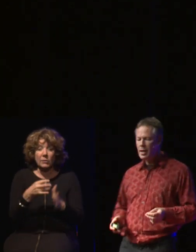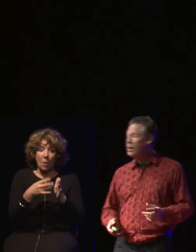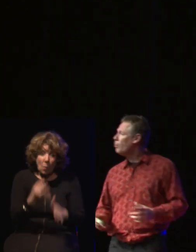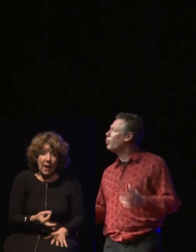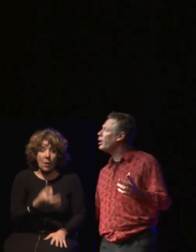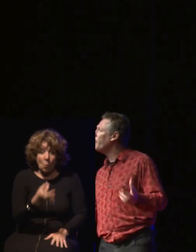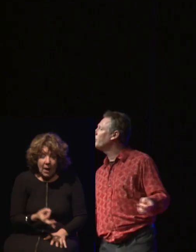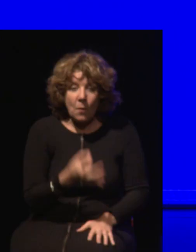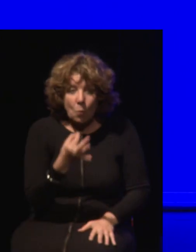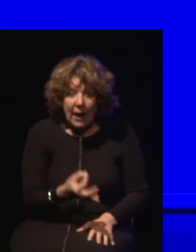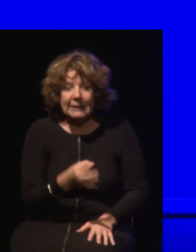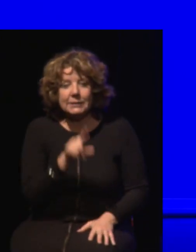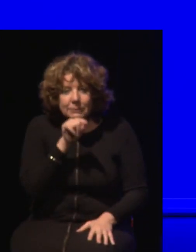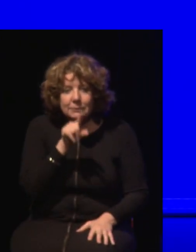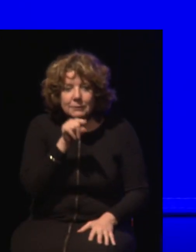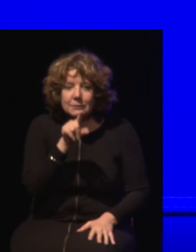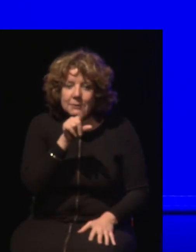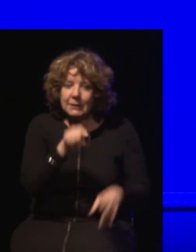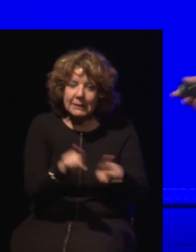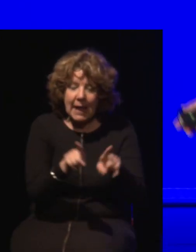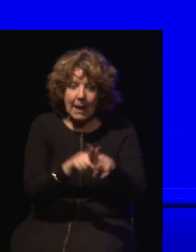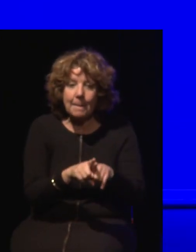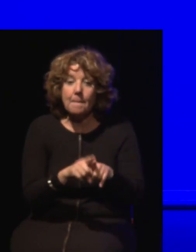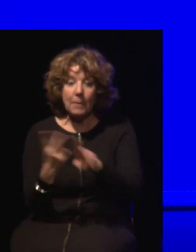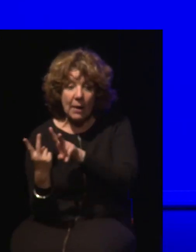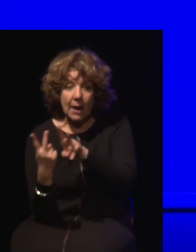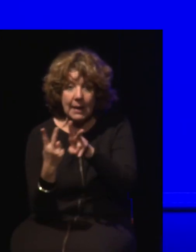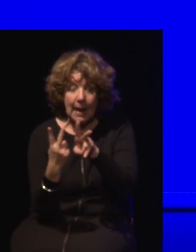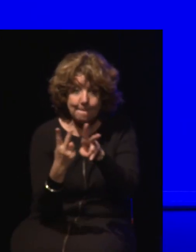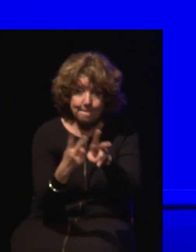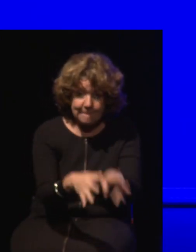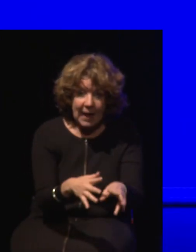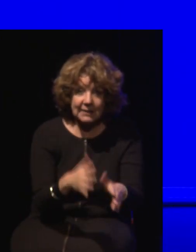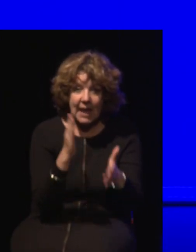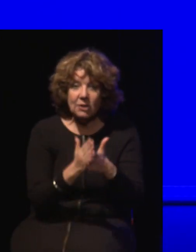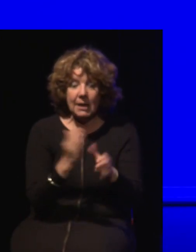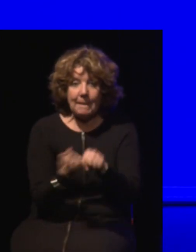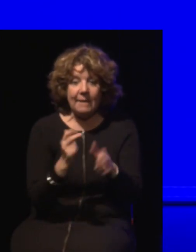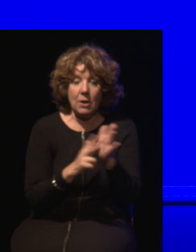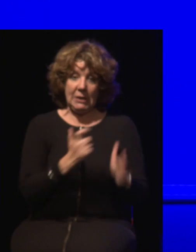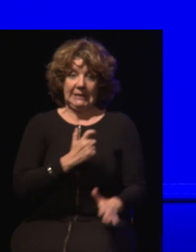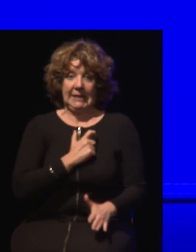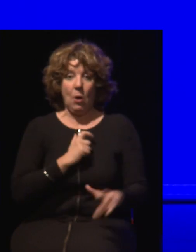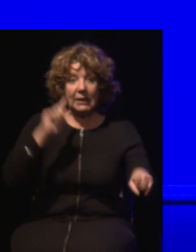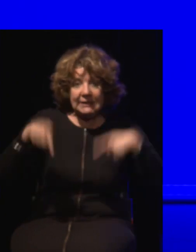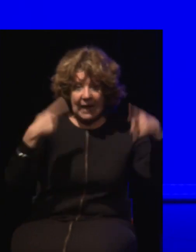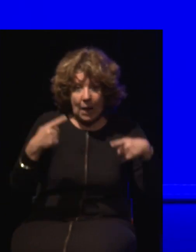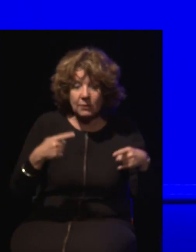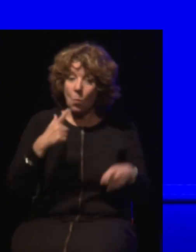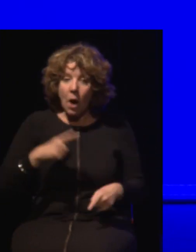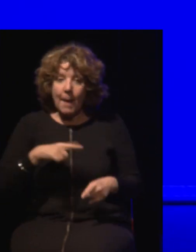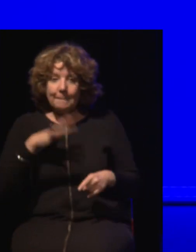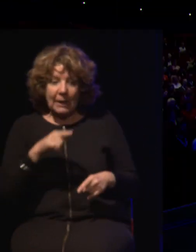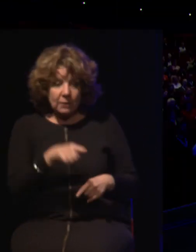calls. But when I returned to retrieve my rig, he suddenly began imitating the scariest sounds that he knew in